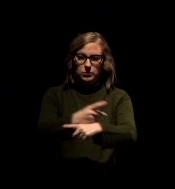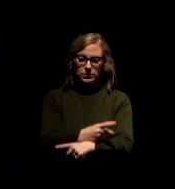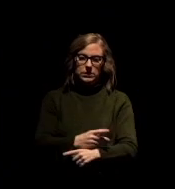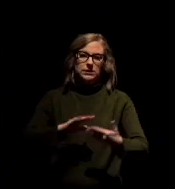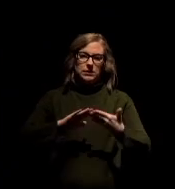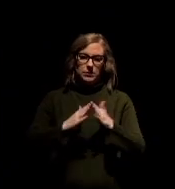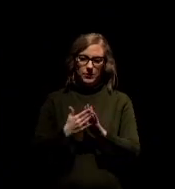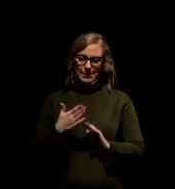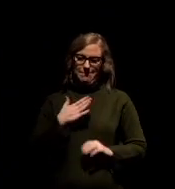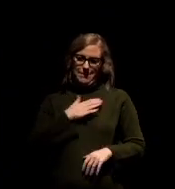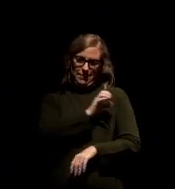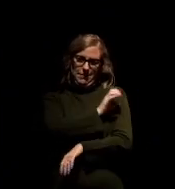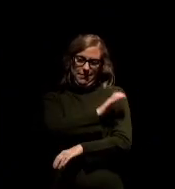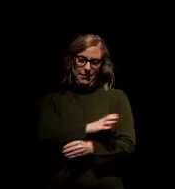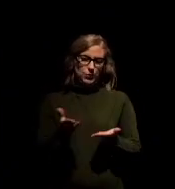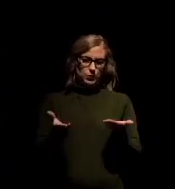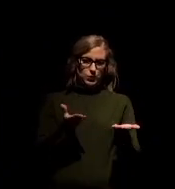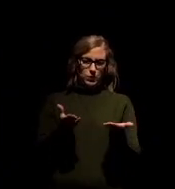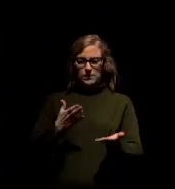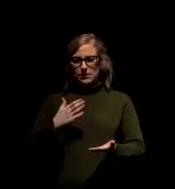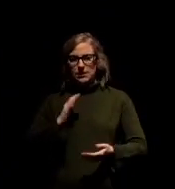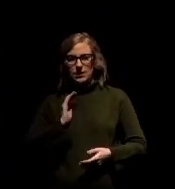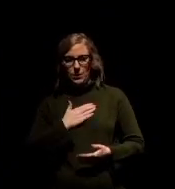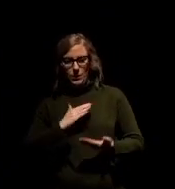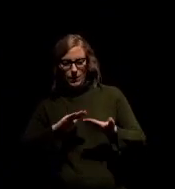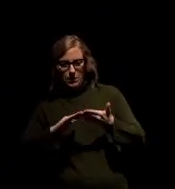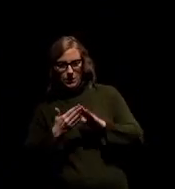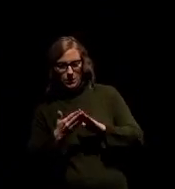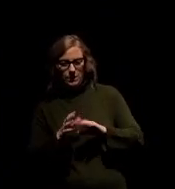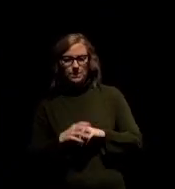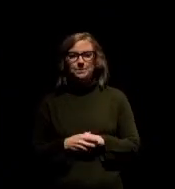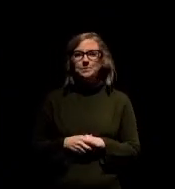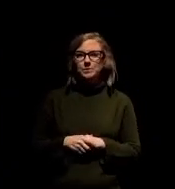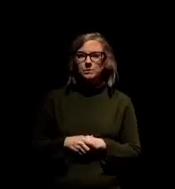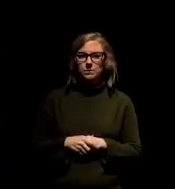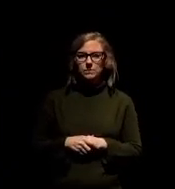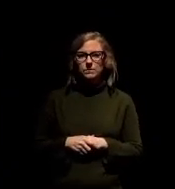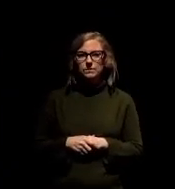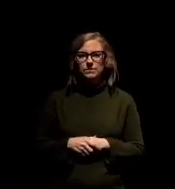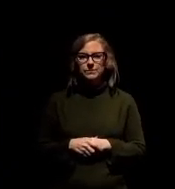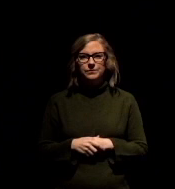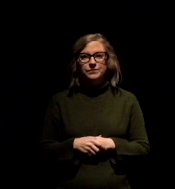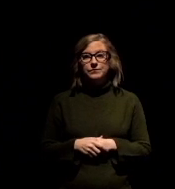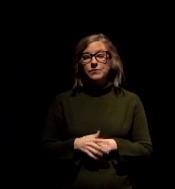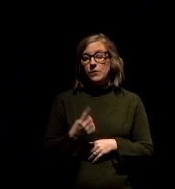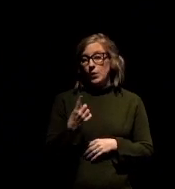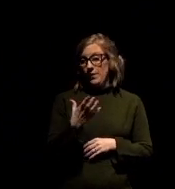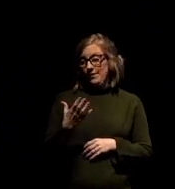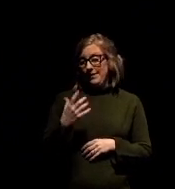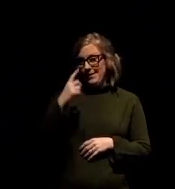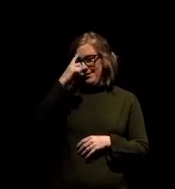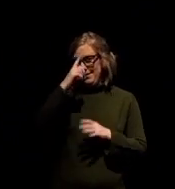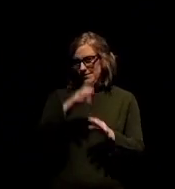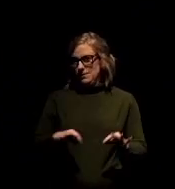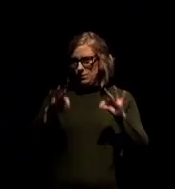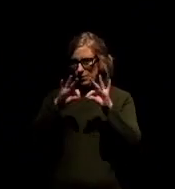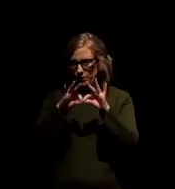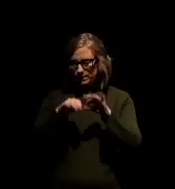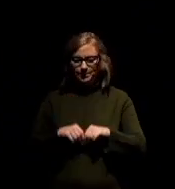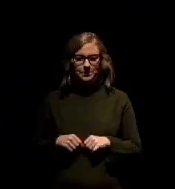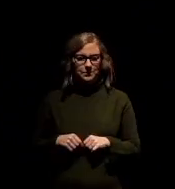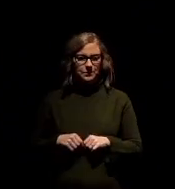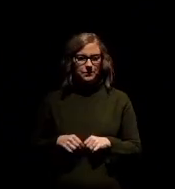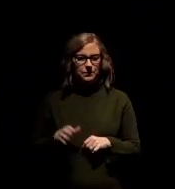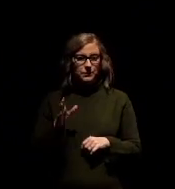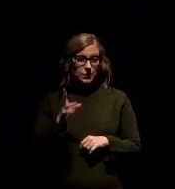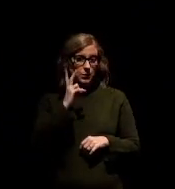my clinic serves, and my people, our clinic serves. And one of the things I think is important is